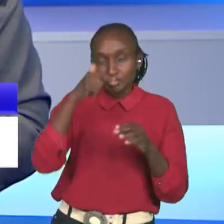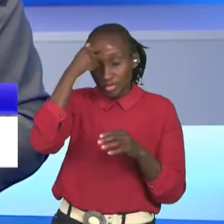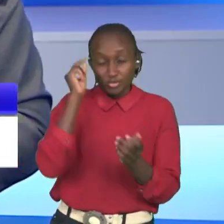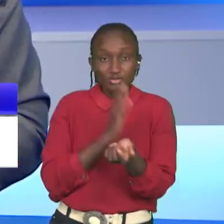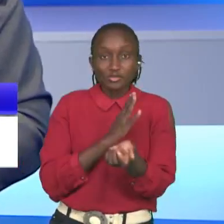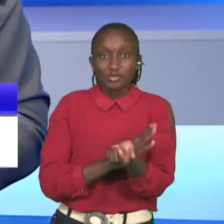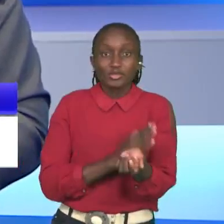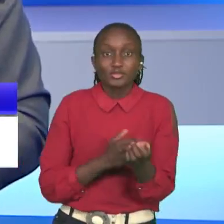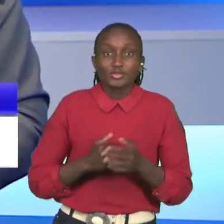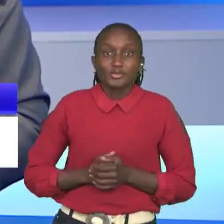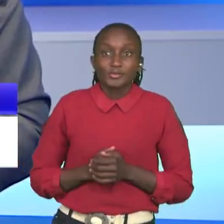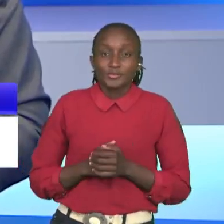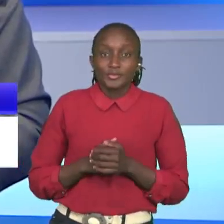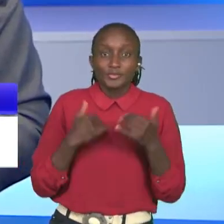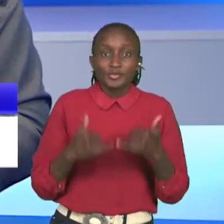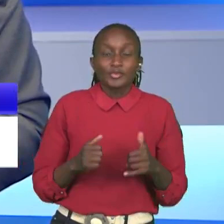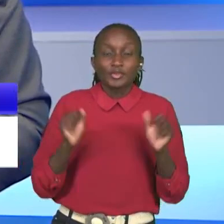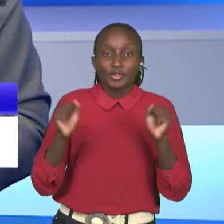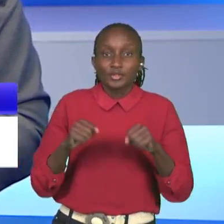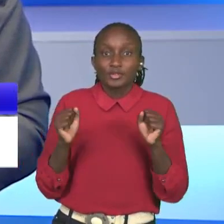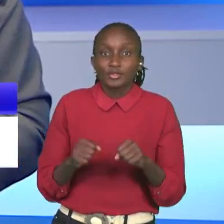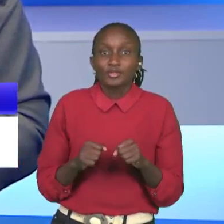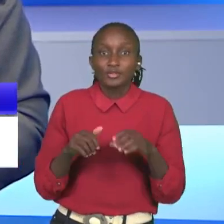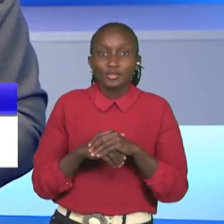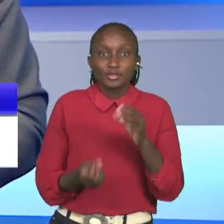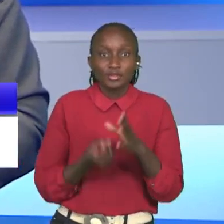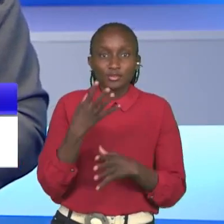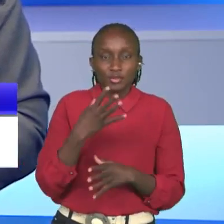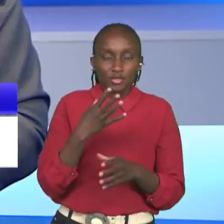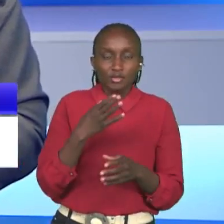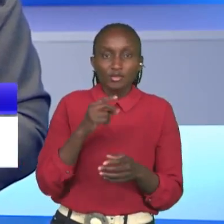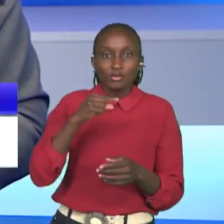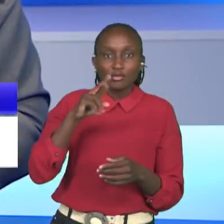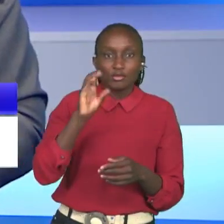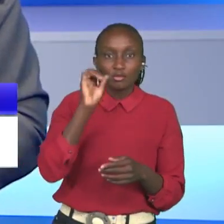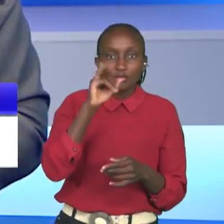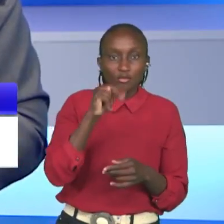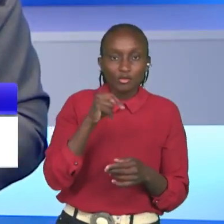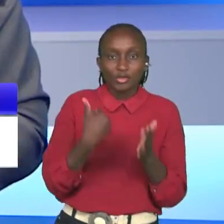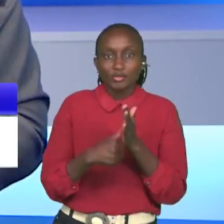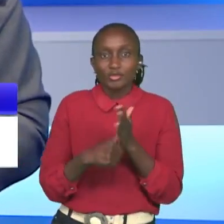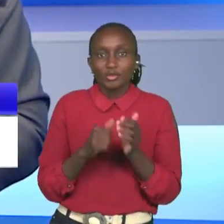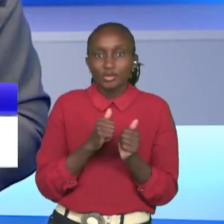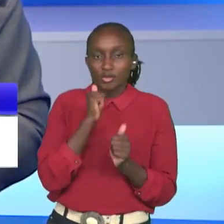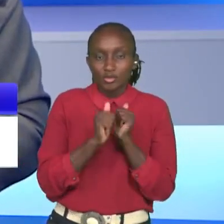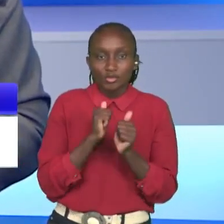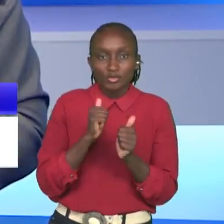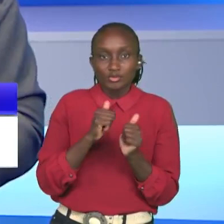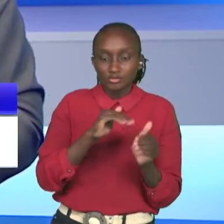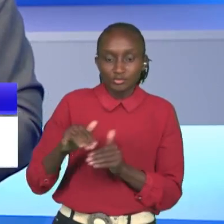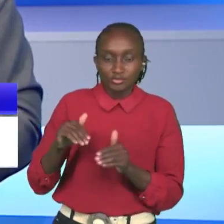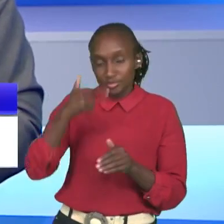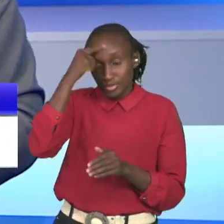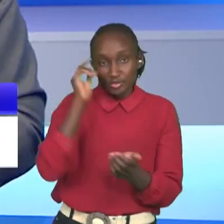Dinis Mavropanos is available for selection after a groin problem, with Emil Smith-Rowe is sidelined by concussion. But Rob